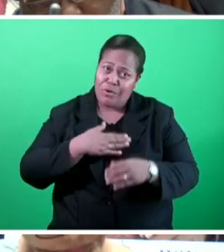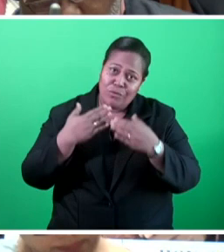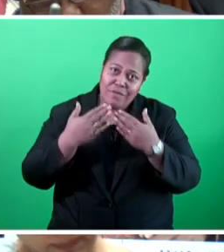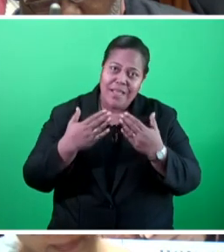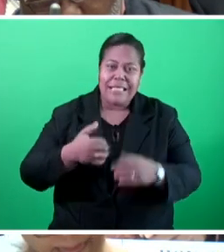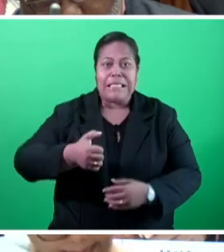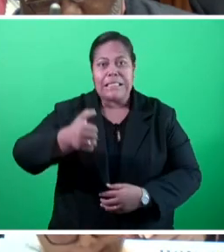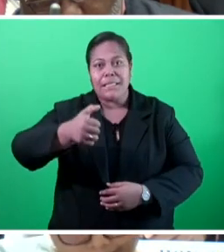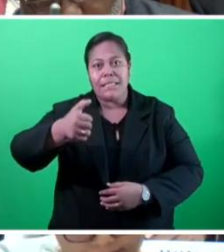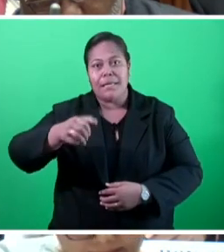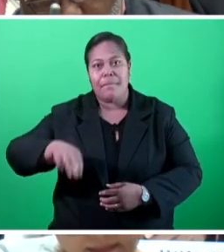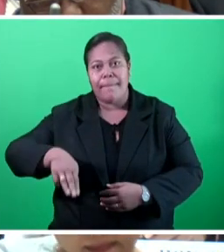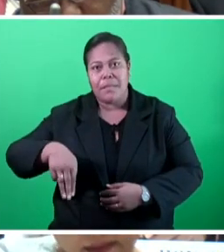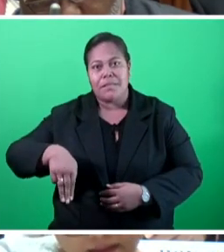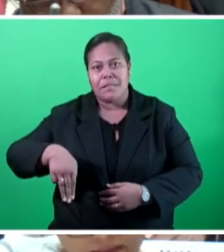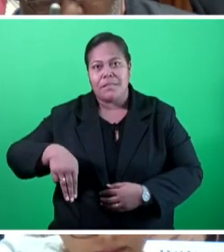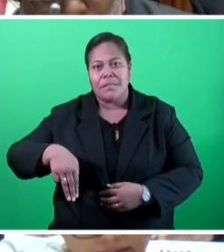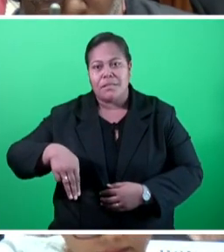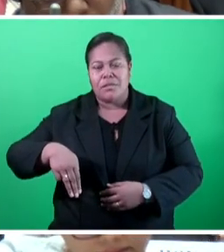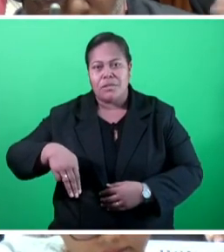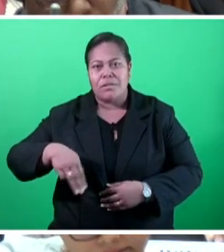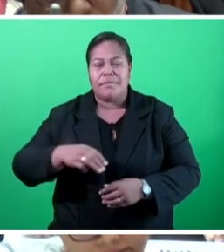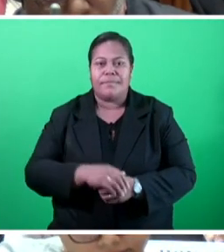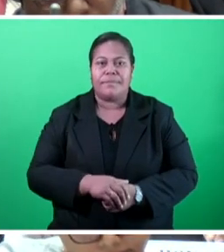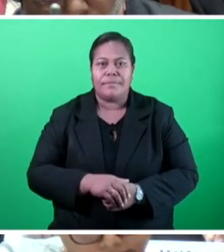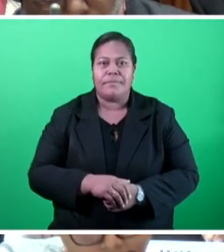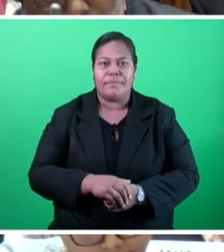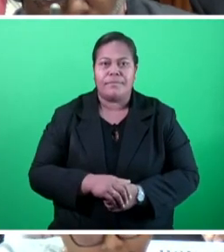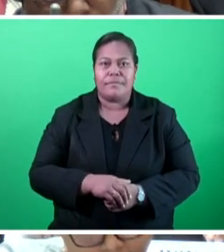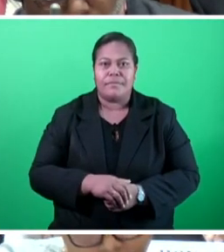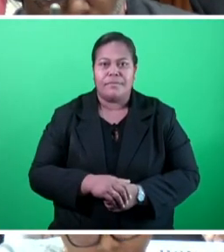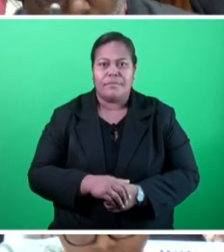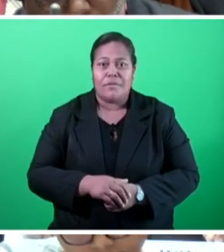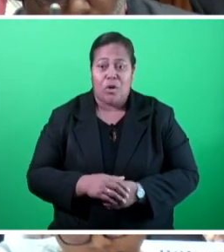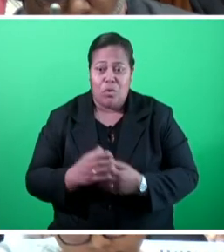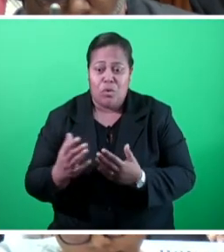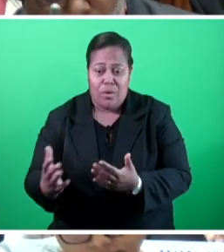members who have come forward to assist us,